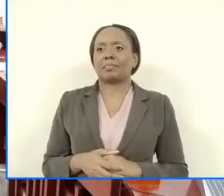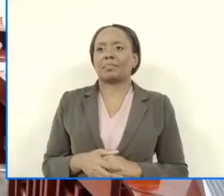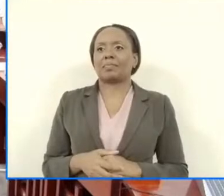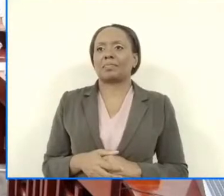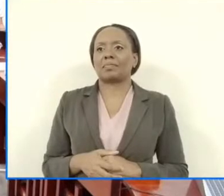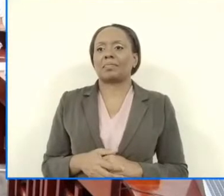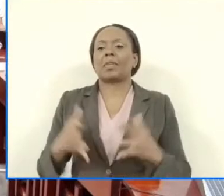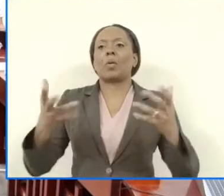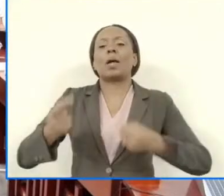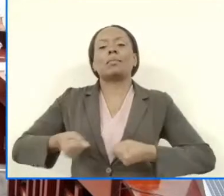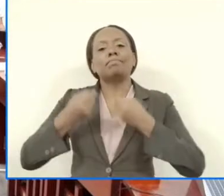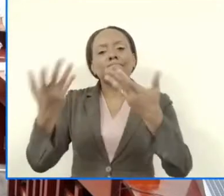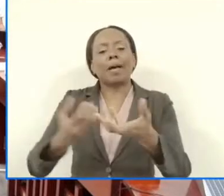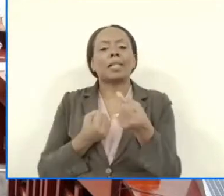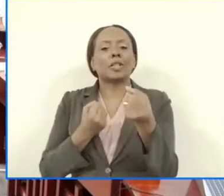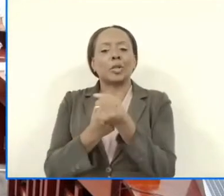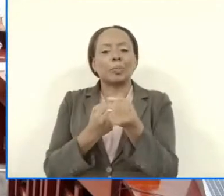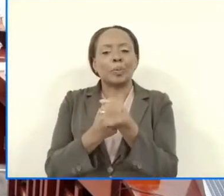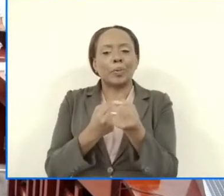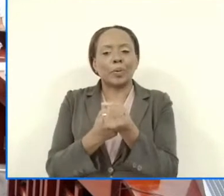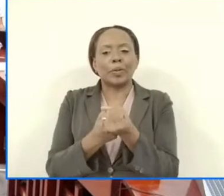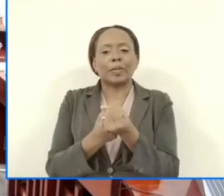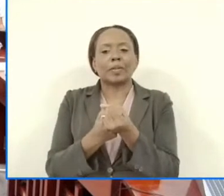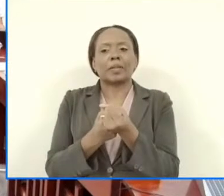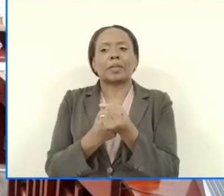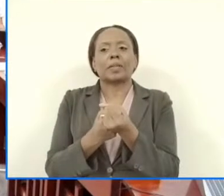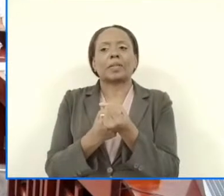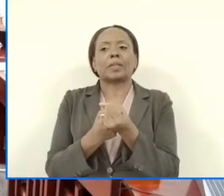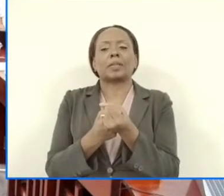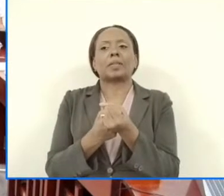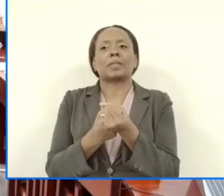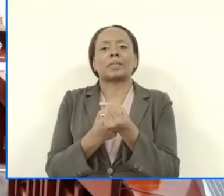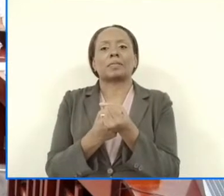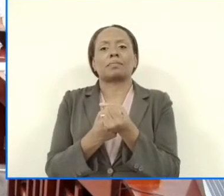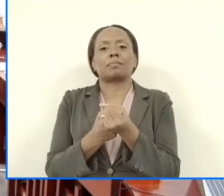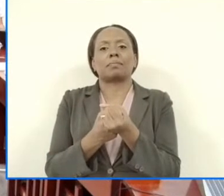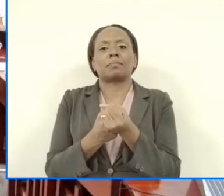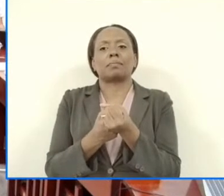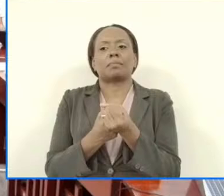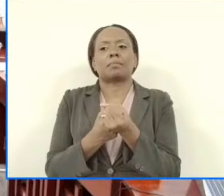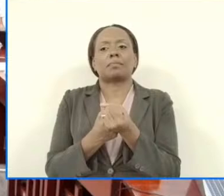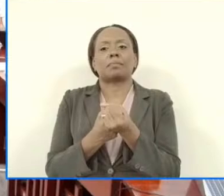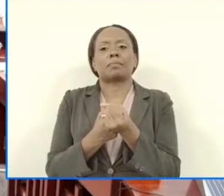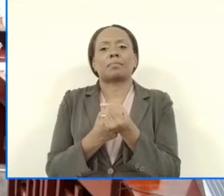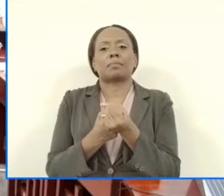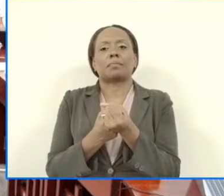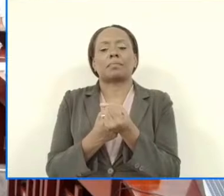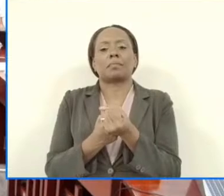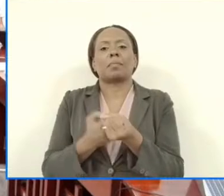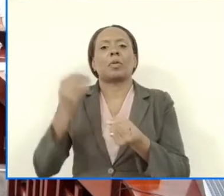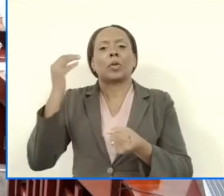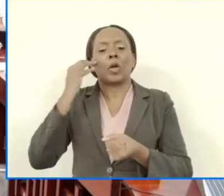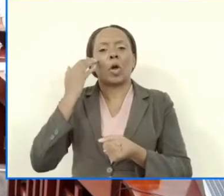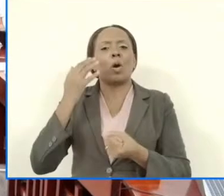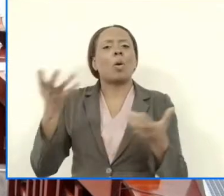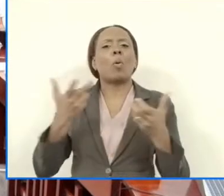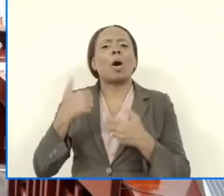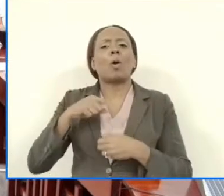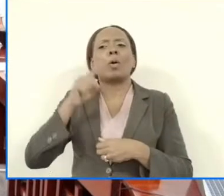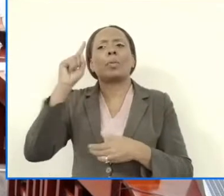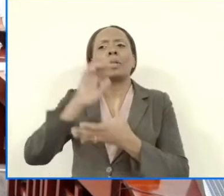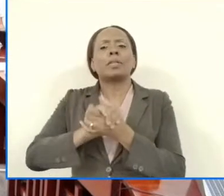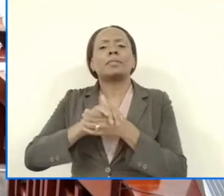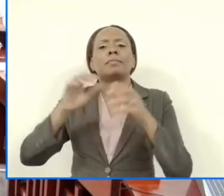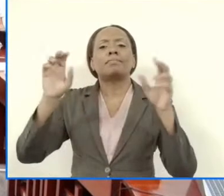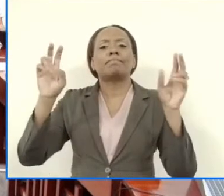support to all Barbadians, and the psalm that has taken us through all of this is Psalms 46:1.